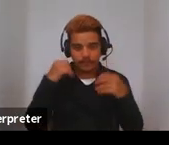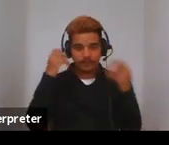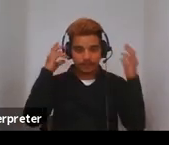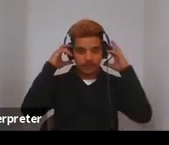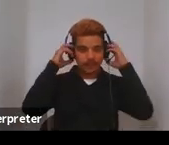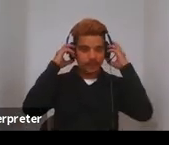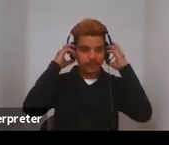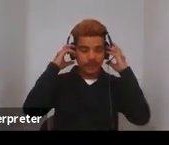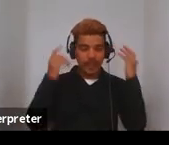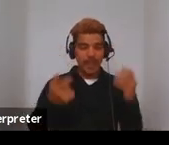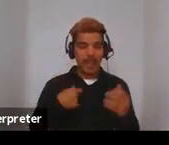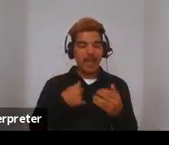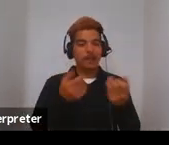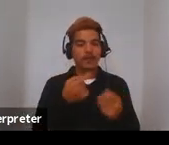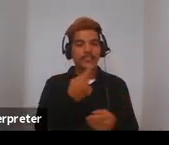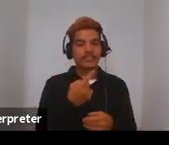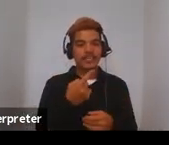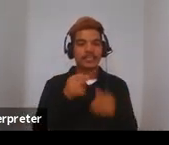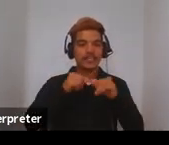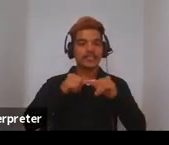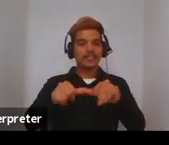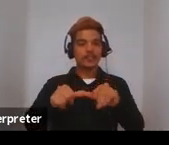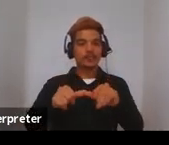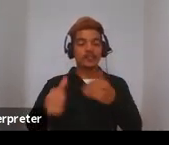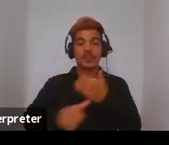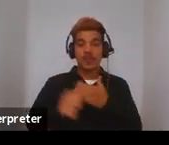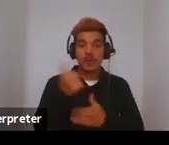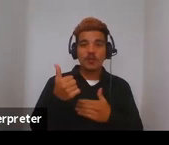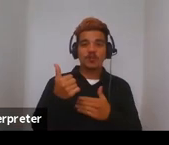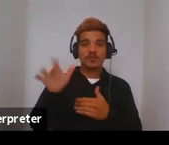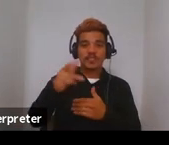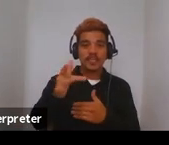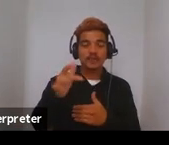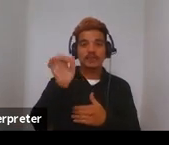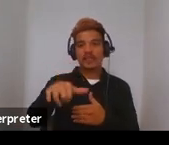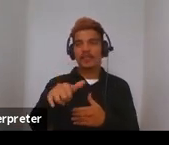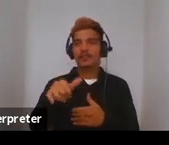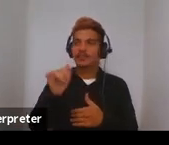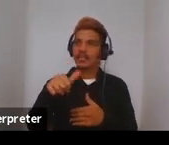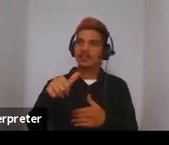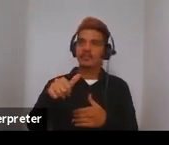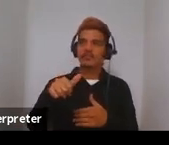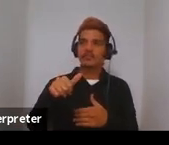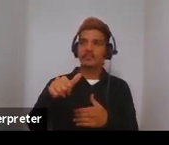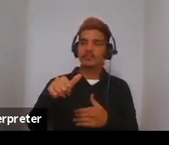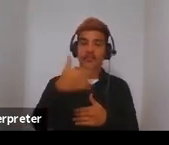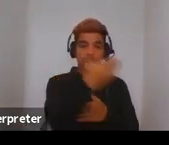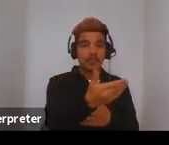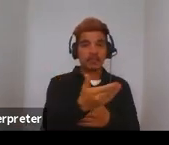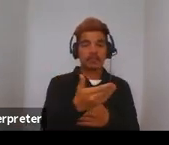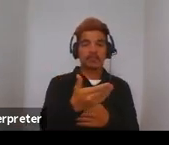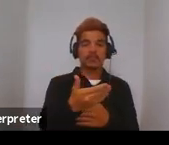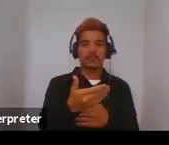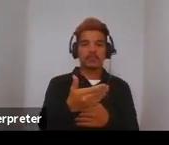And I would also just say about the continuum of harm slide that exists for children too. That exists across the